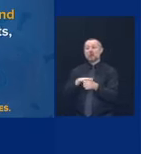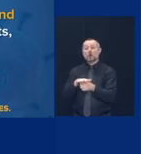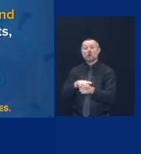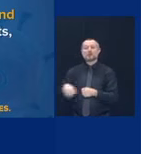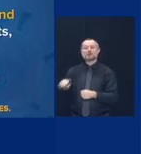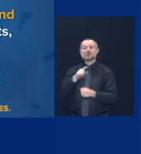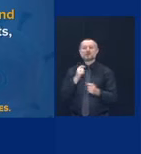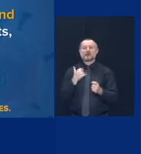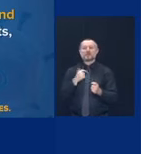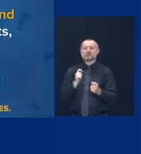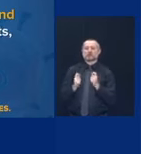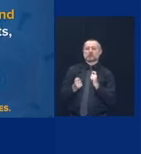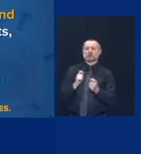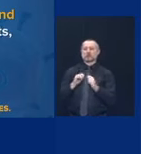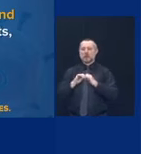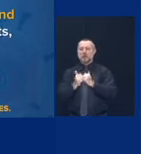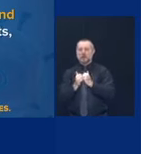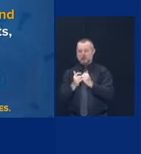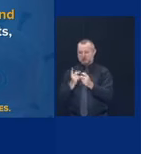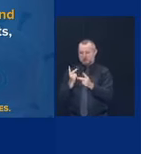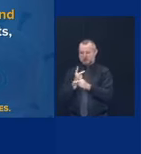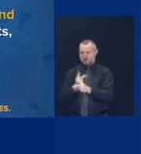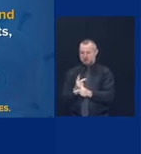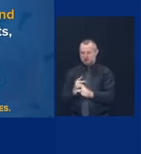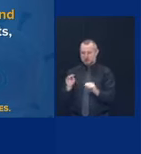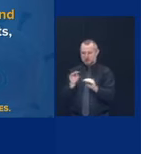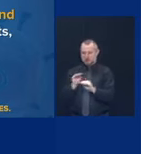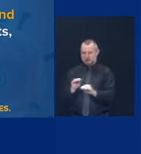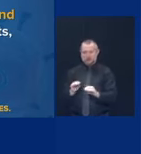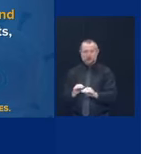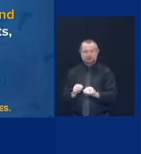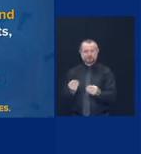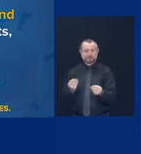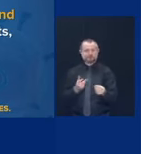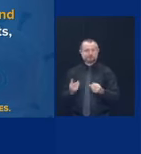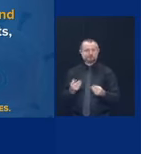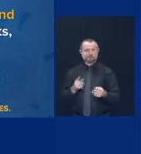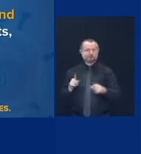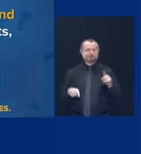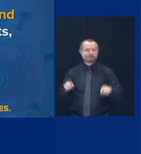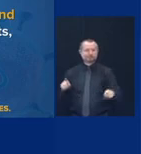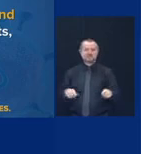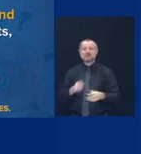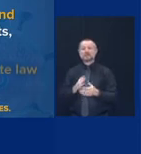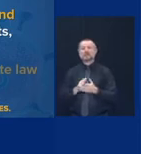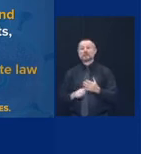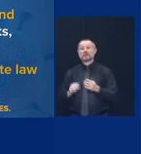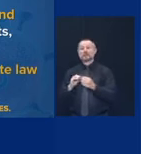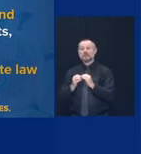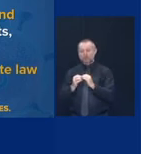factors and will have a slightly different number than the state.